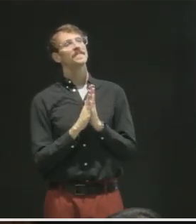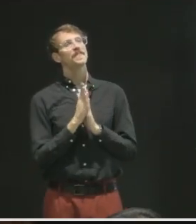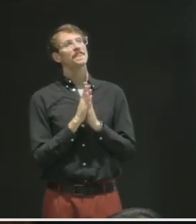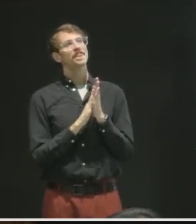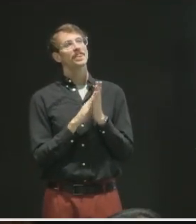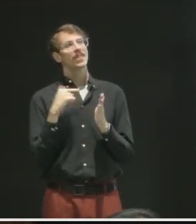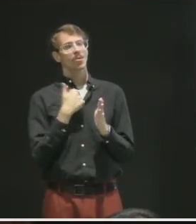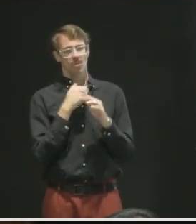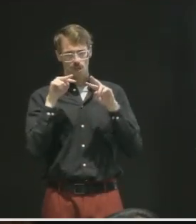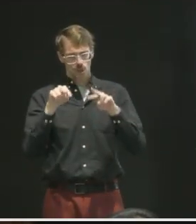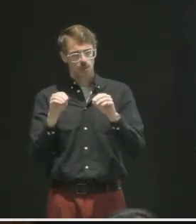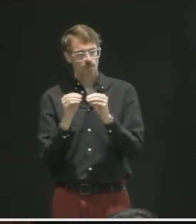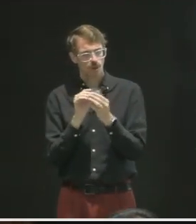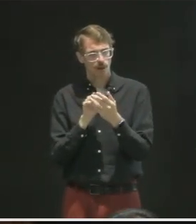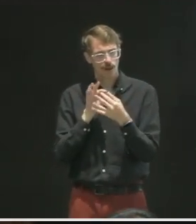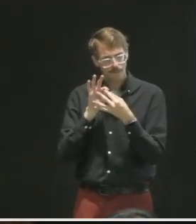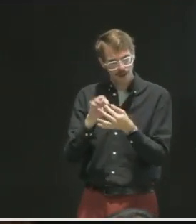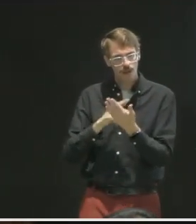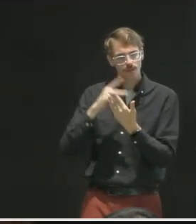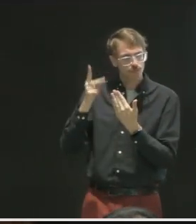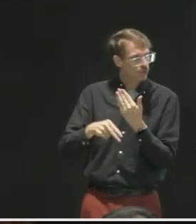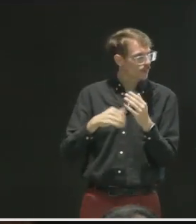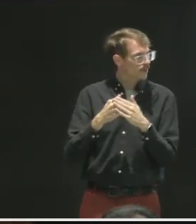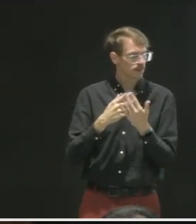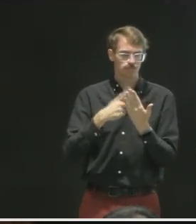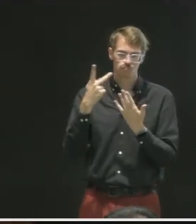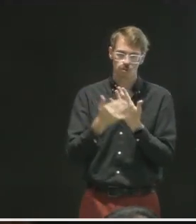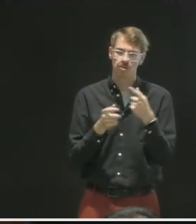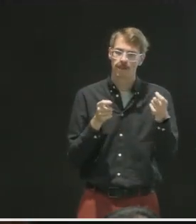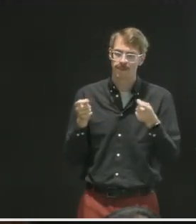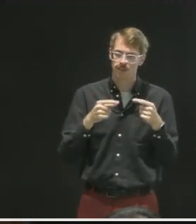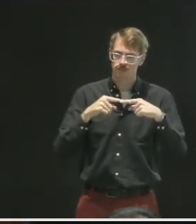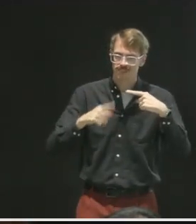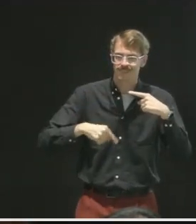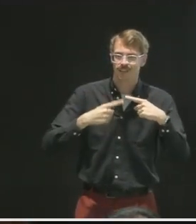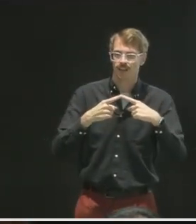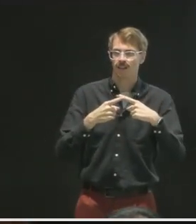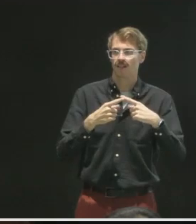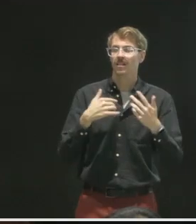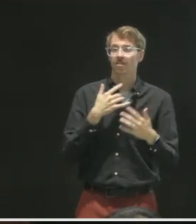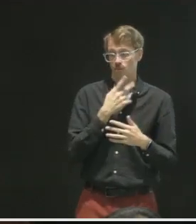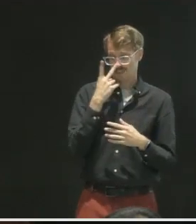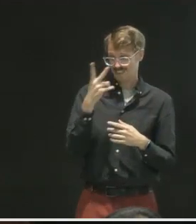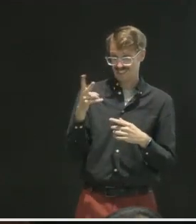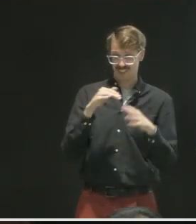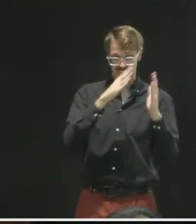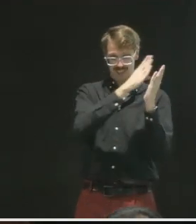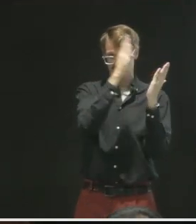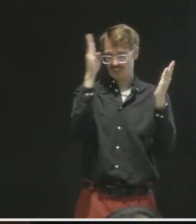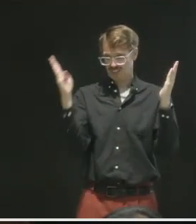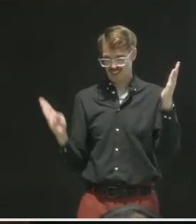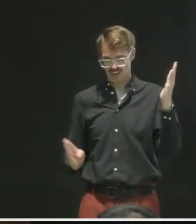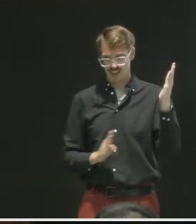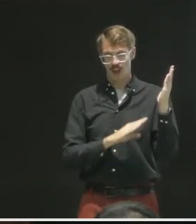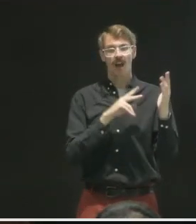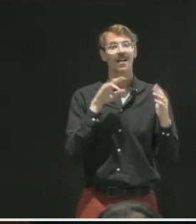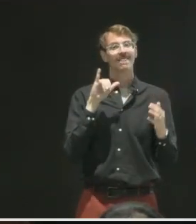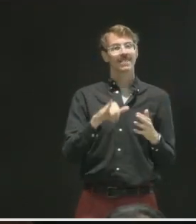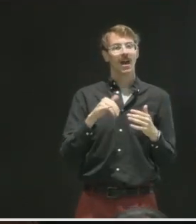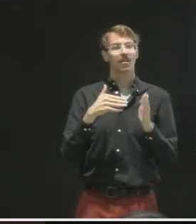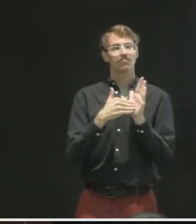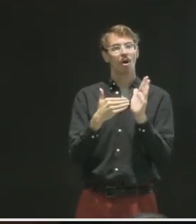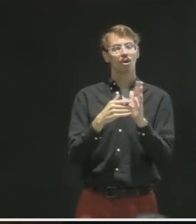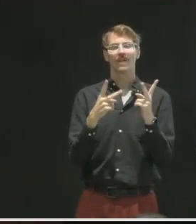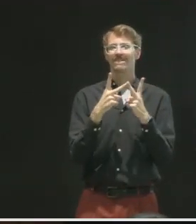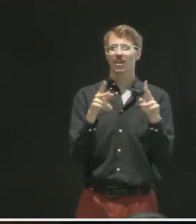matter of the program or project management cycle. So it is a fairly broadly applicable and broadly a document that